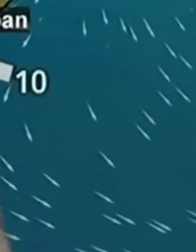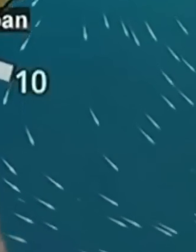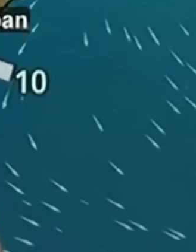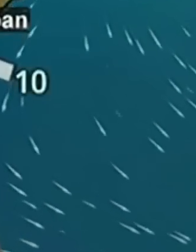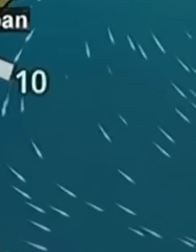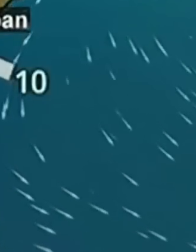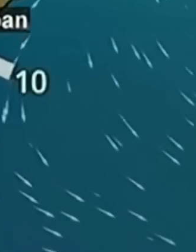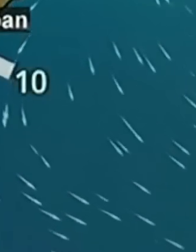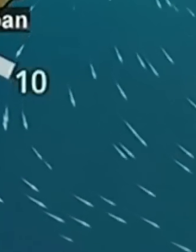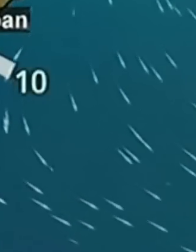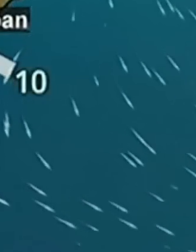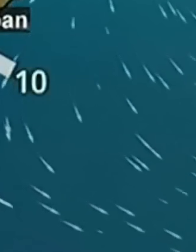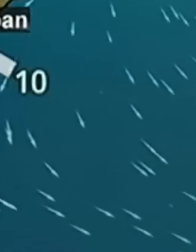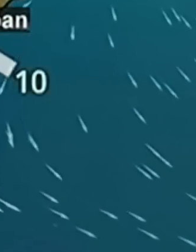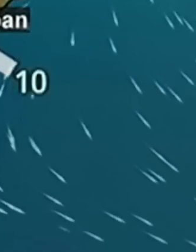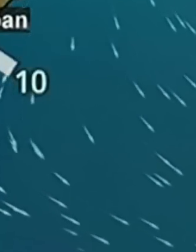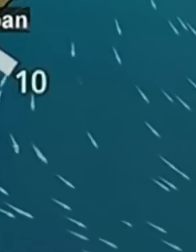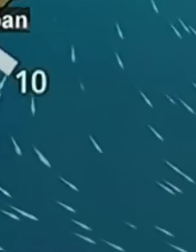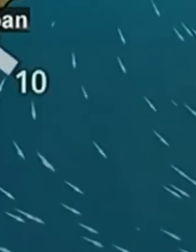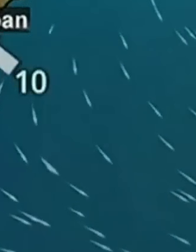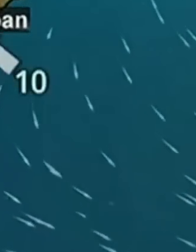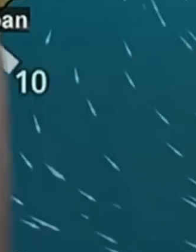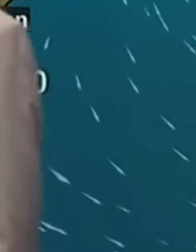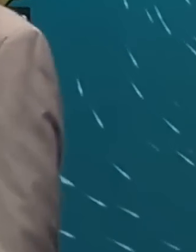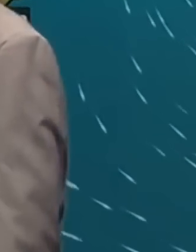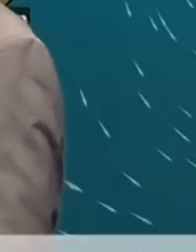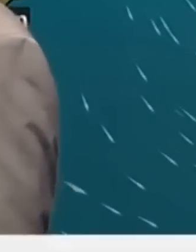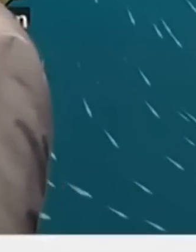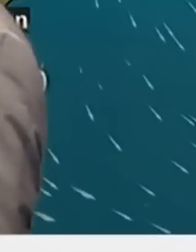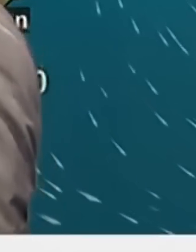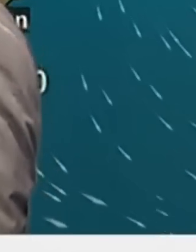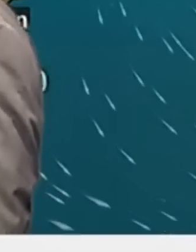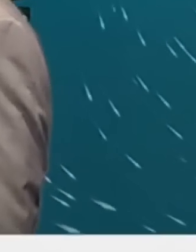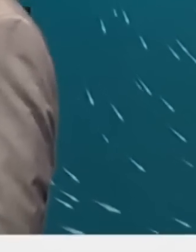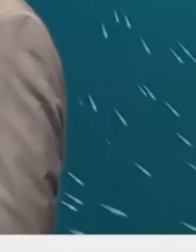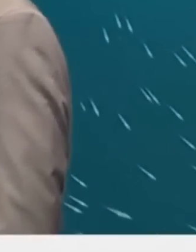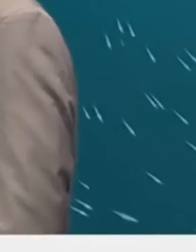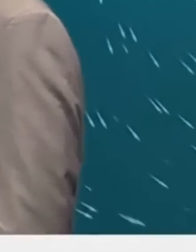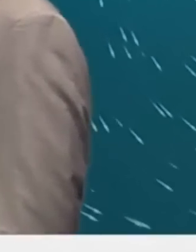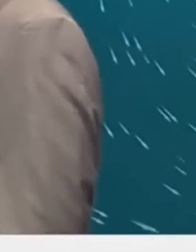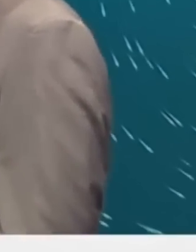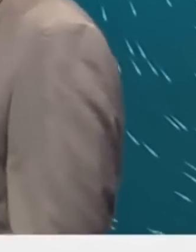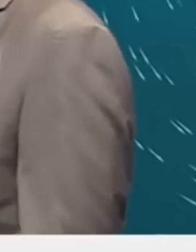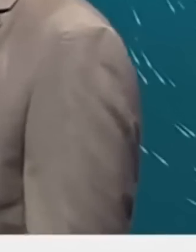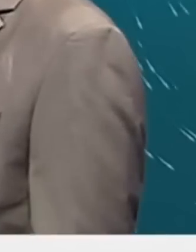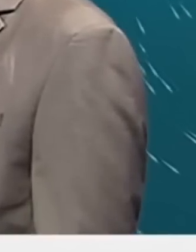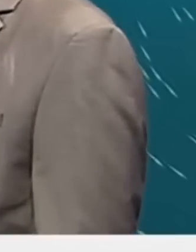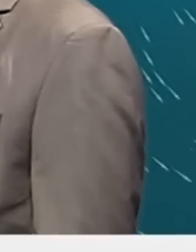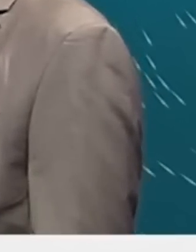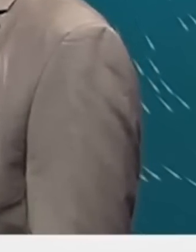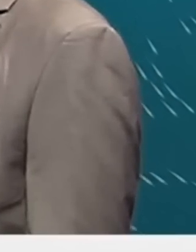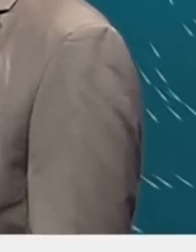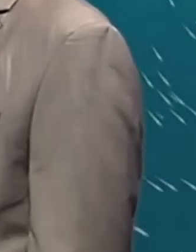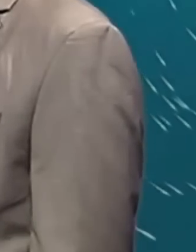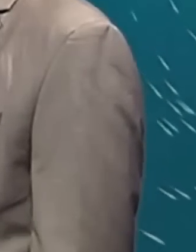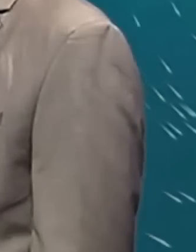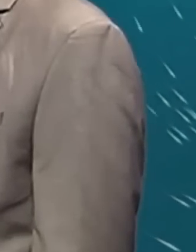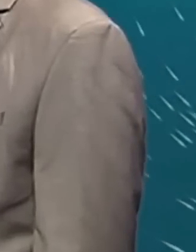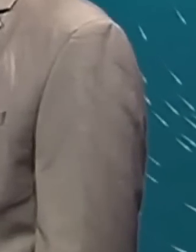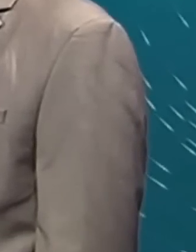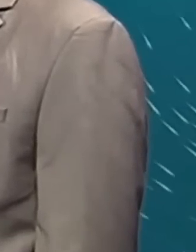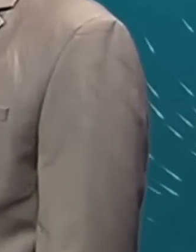mogadi wa SABC Marimeshi go tša boso bošomele kgone re bona gabotse seemo se se botse ka Afrika Borwa go apogile ka dikarolong tše dintši ga ona ga go maru a selo